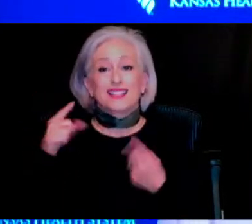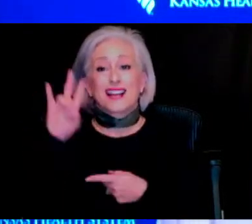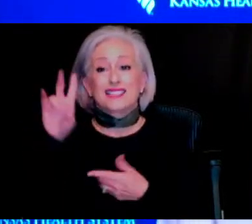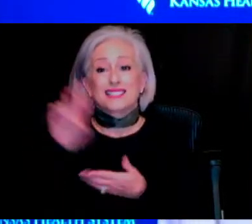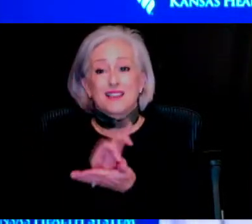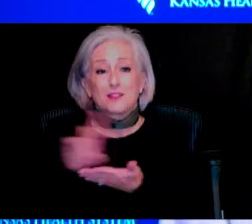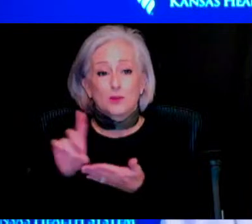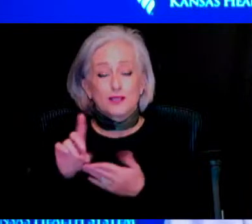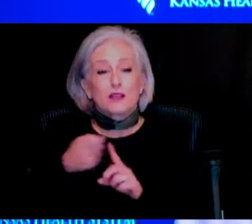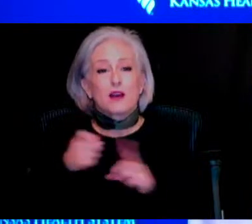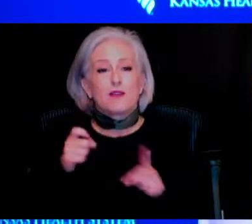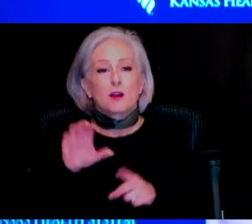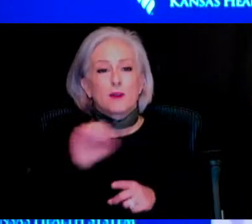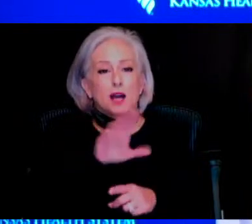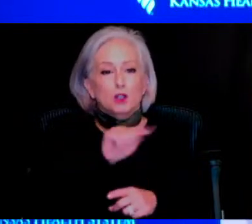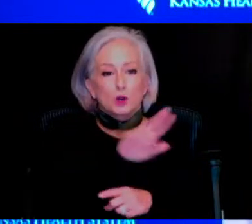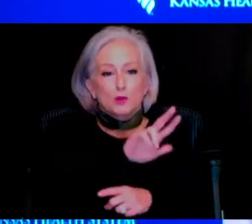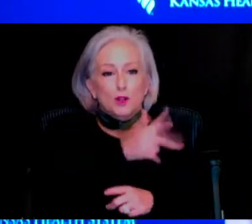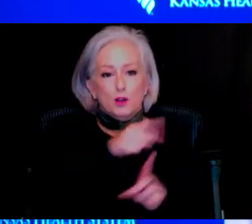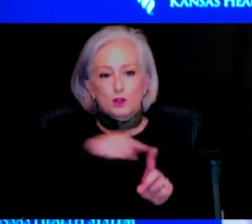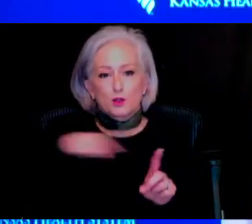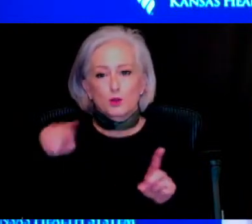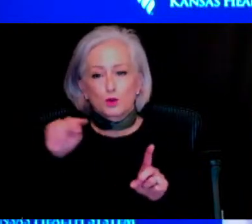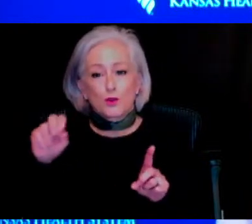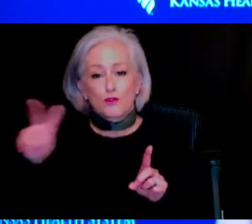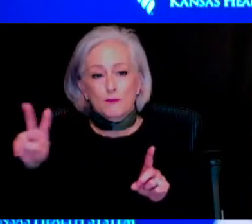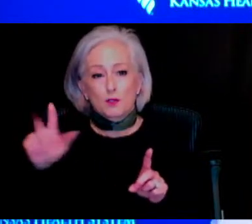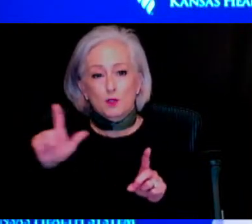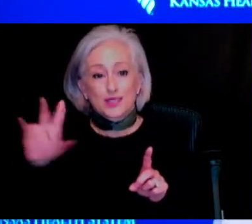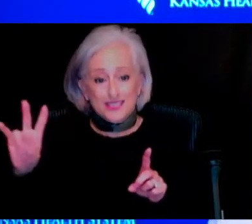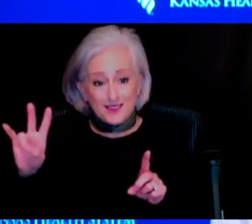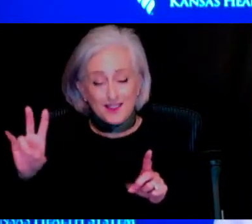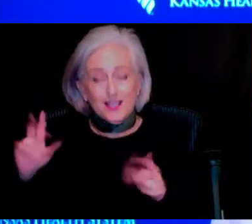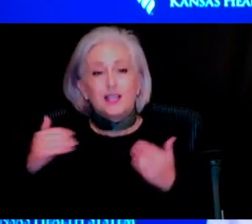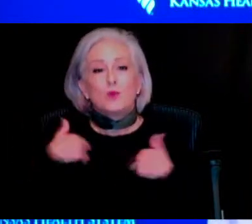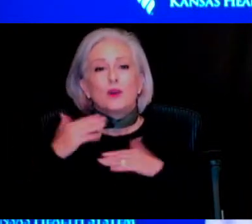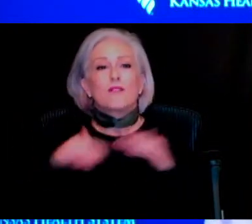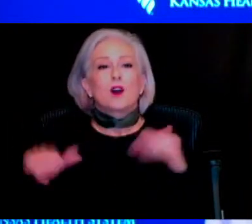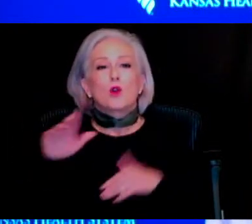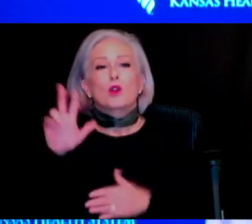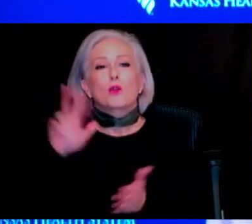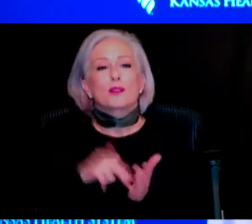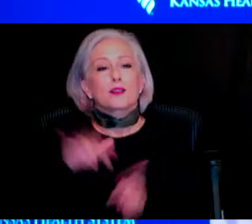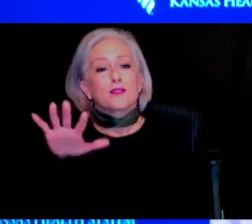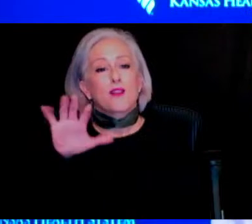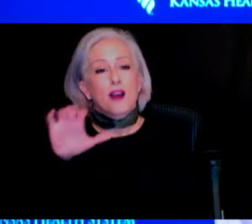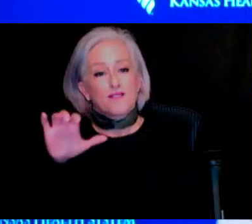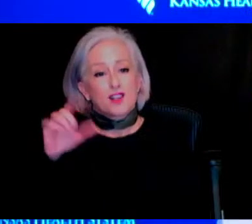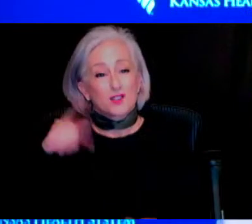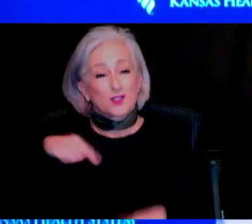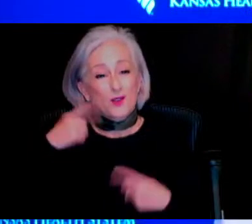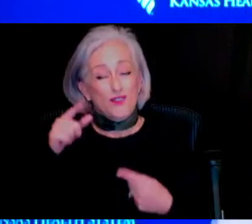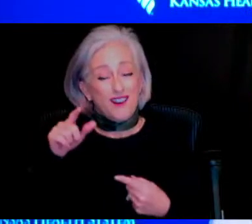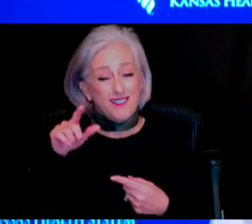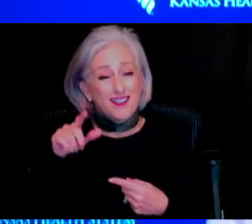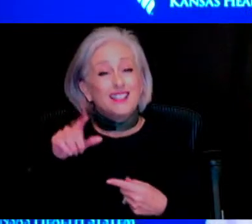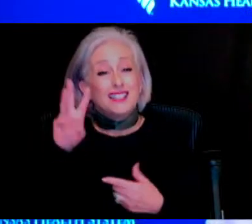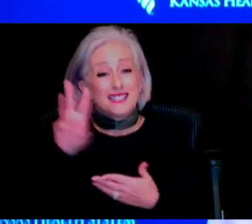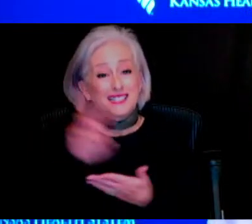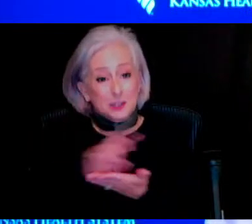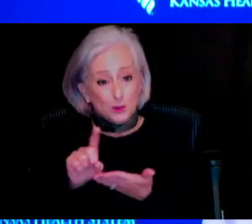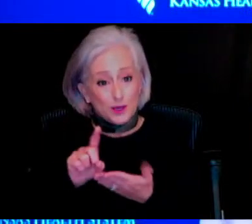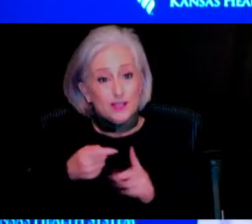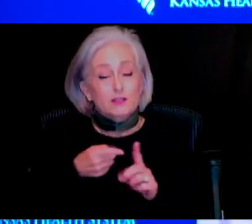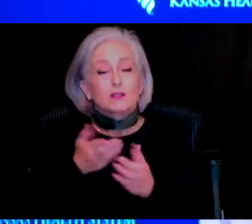October 3rd until about November 27th, we've had over 3,500 cases of influenza diagnosed in those clinical and